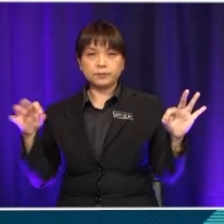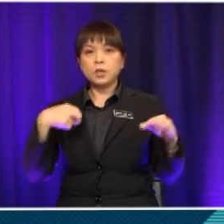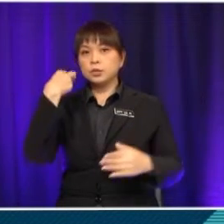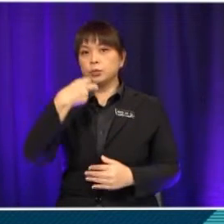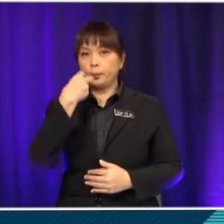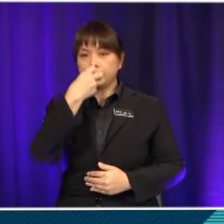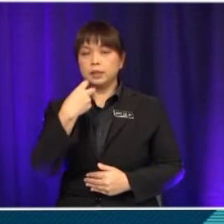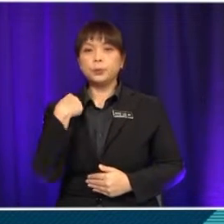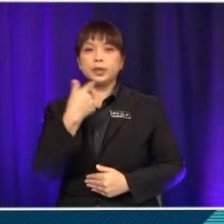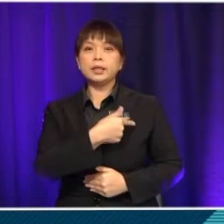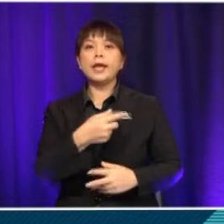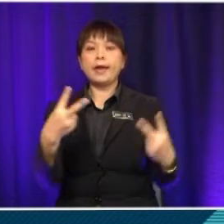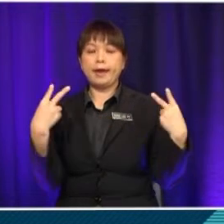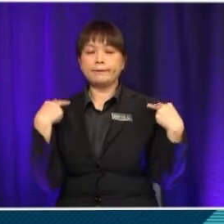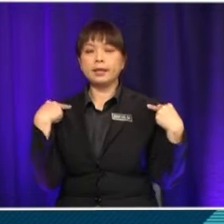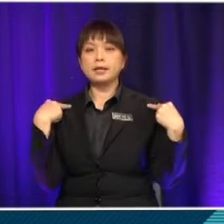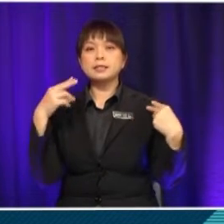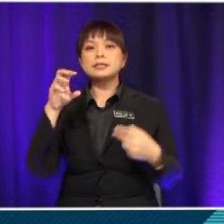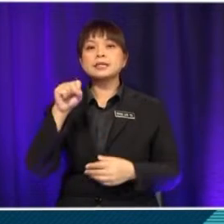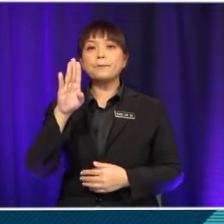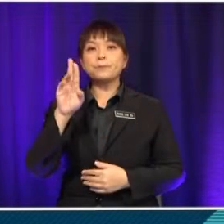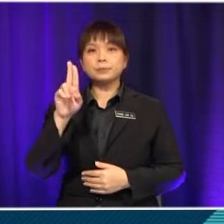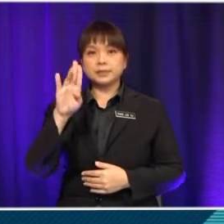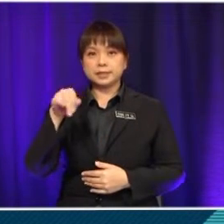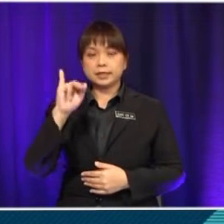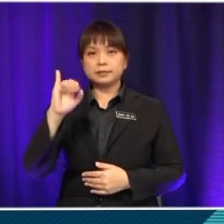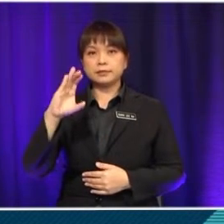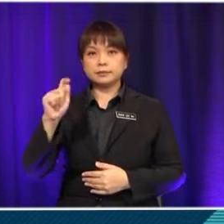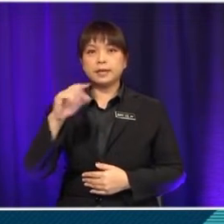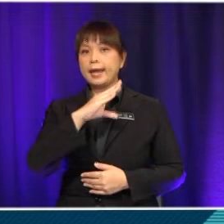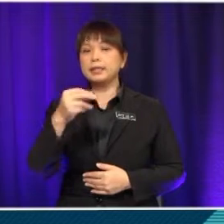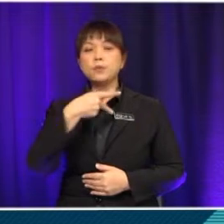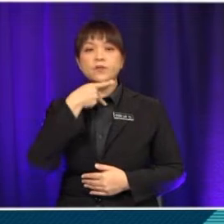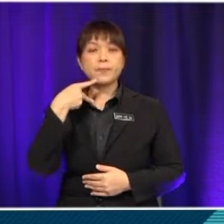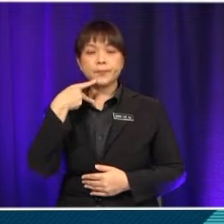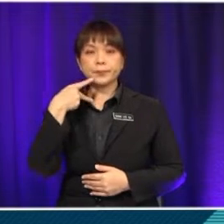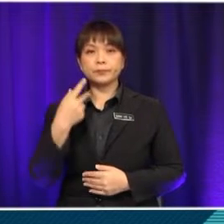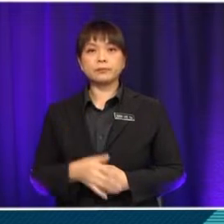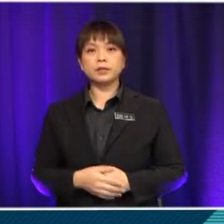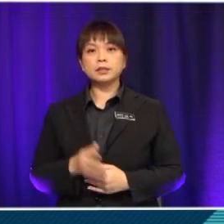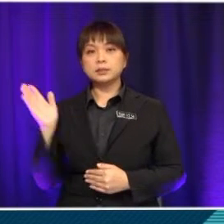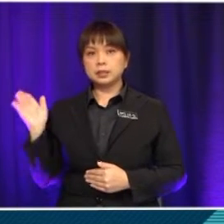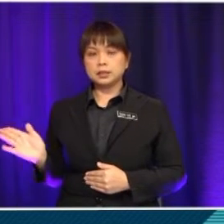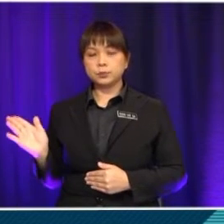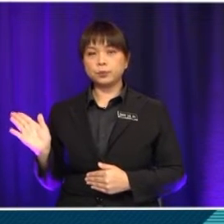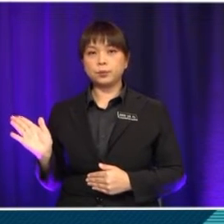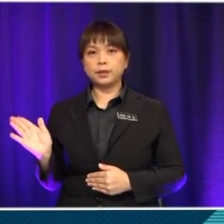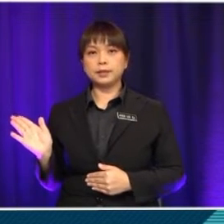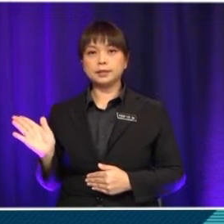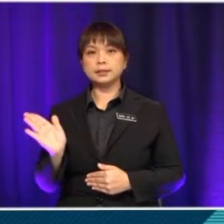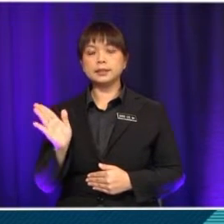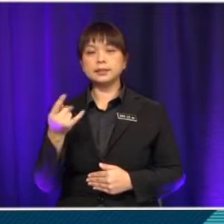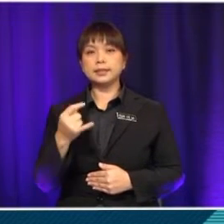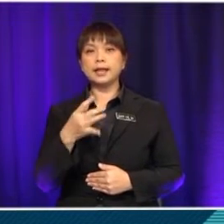have subject and verb agreement. That means we need a subject, we need a verb. Okay, then this one, because you are telling others about your